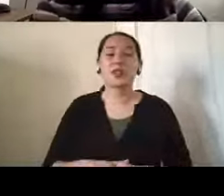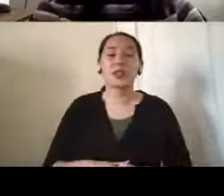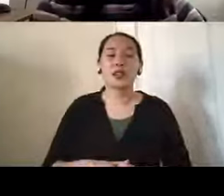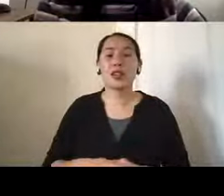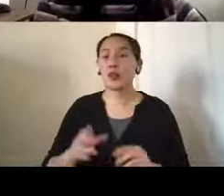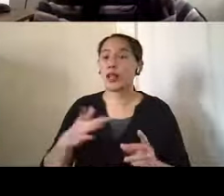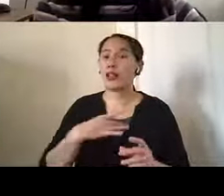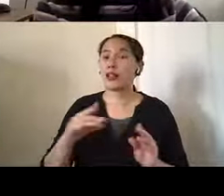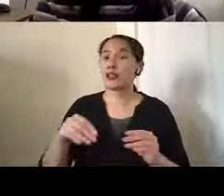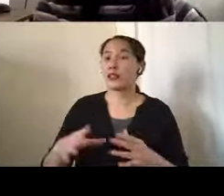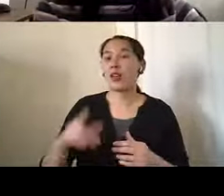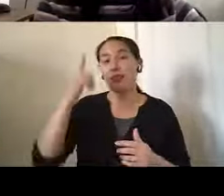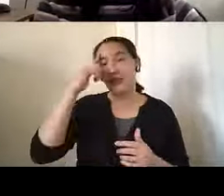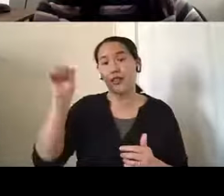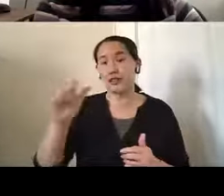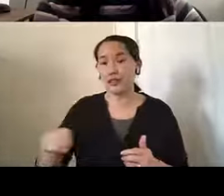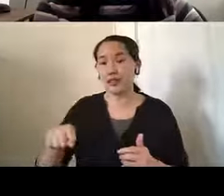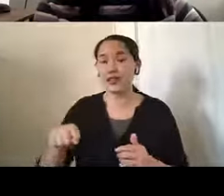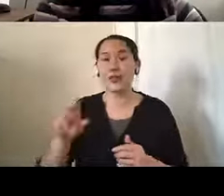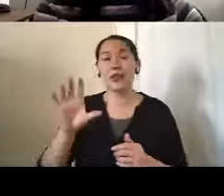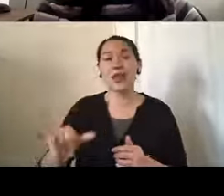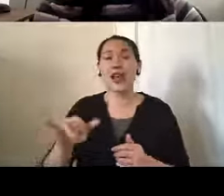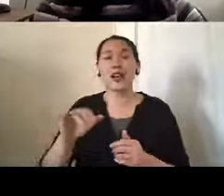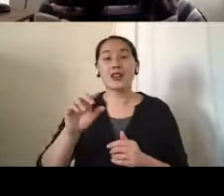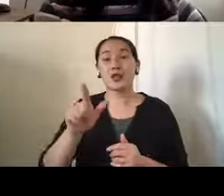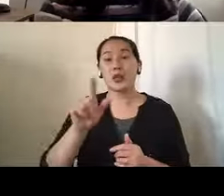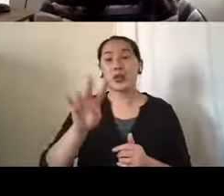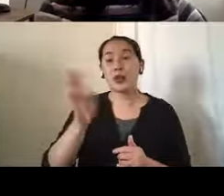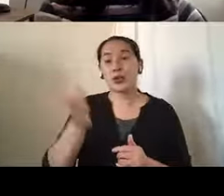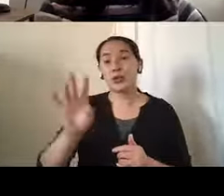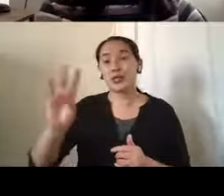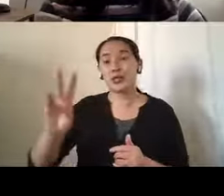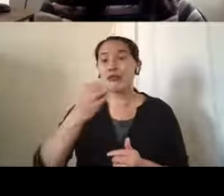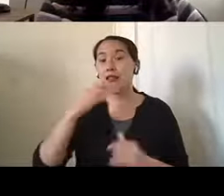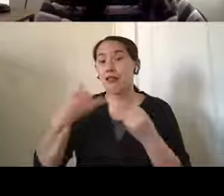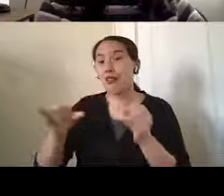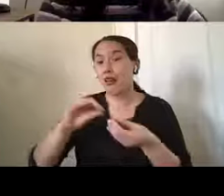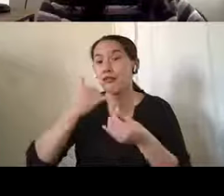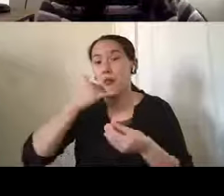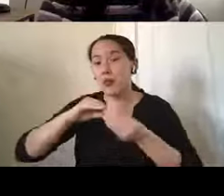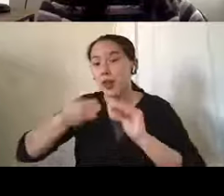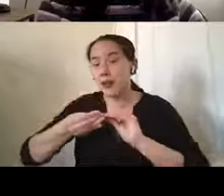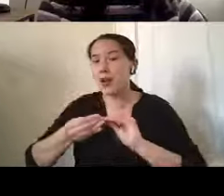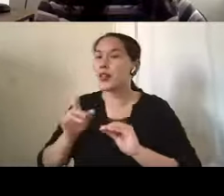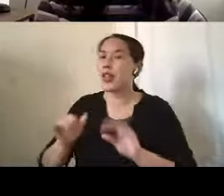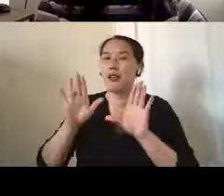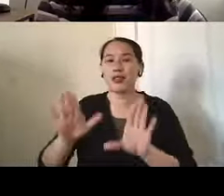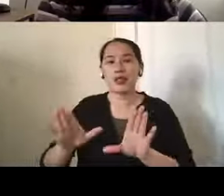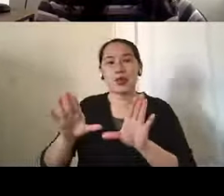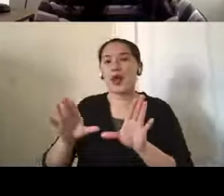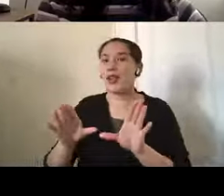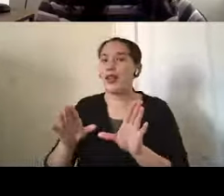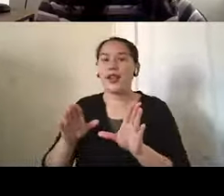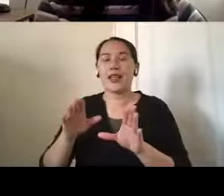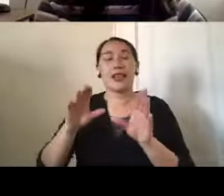Alzheimer's Association 24/7 hotline number. And the Alzheimer's Associations, they have great caregiver workshops,